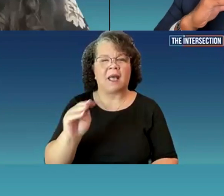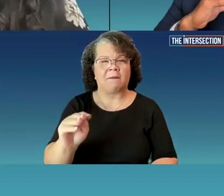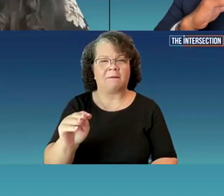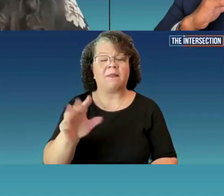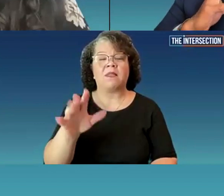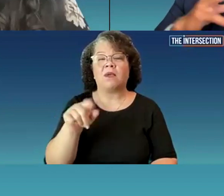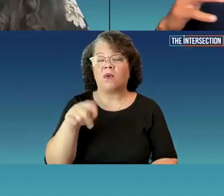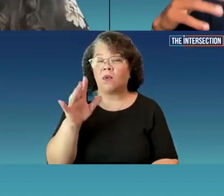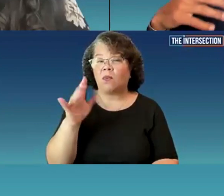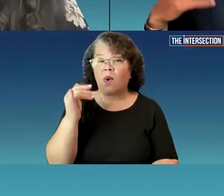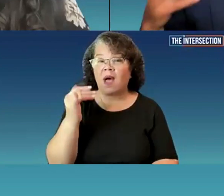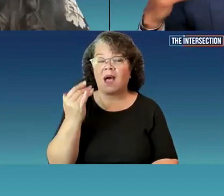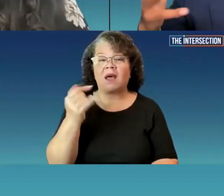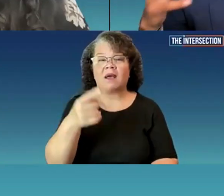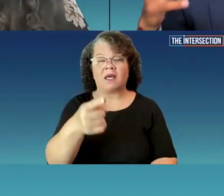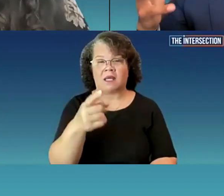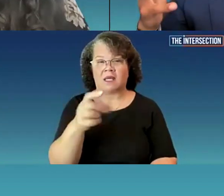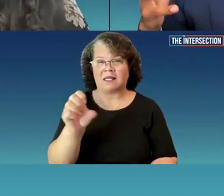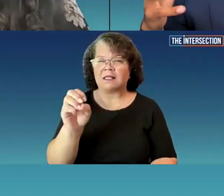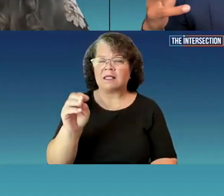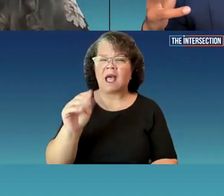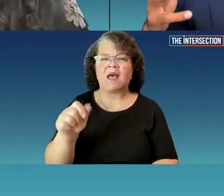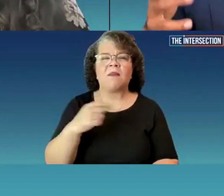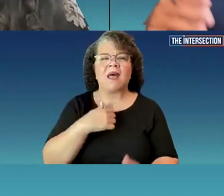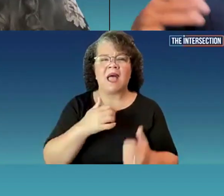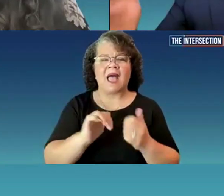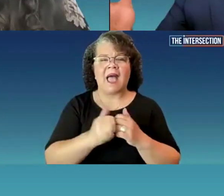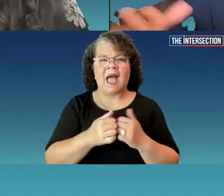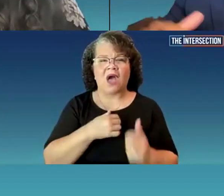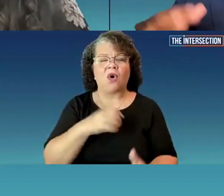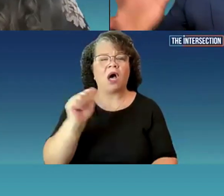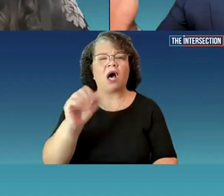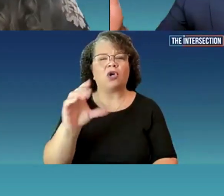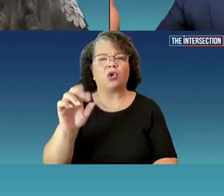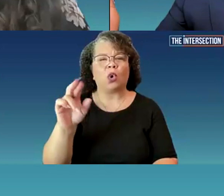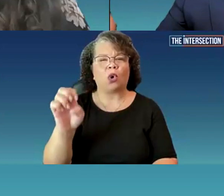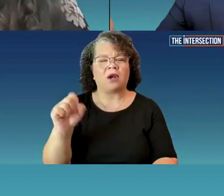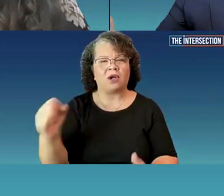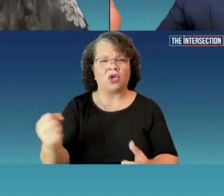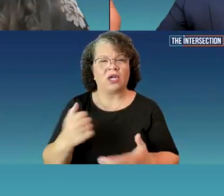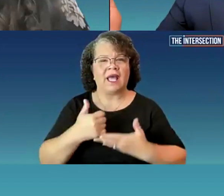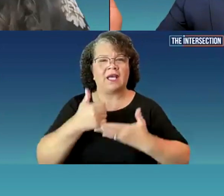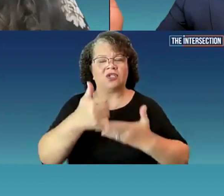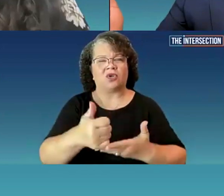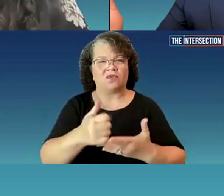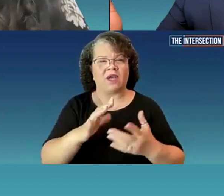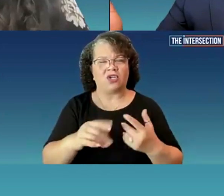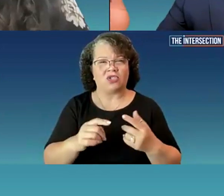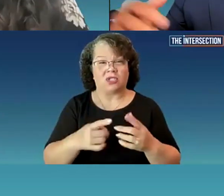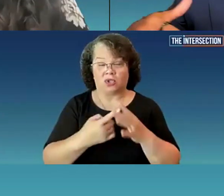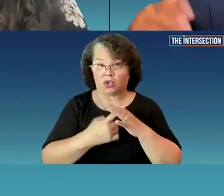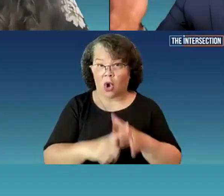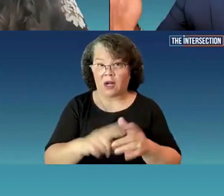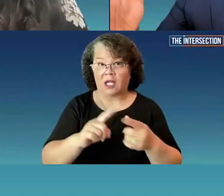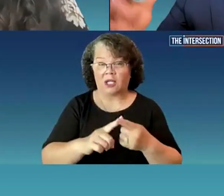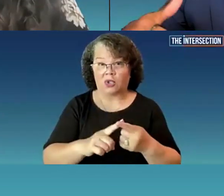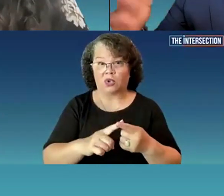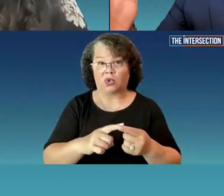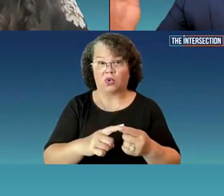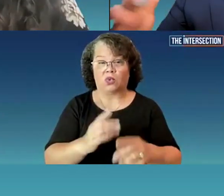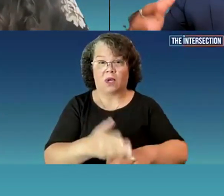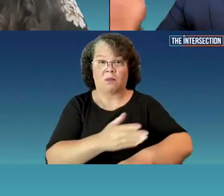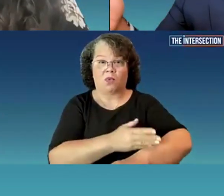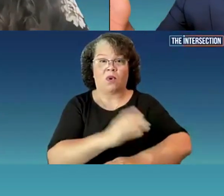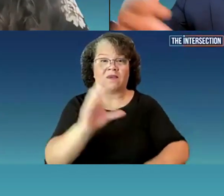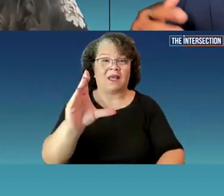want you to tell us how the Acura intervention, initially created to improve cancer care, is evolving to